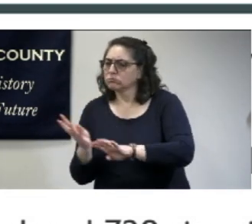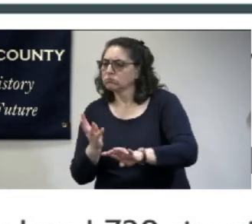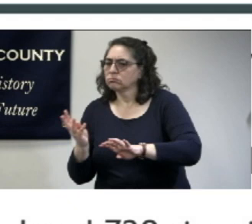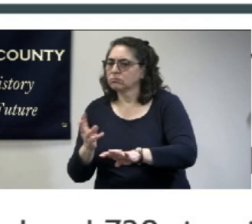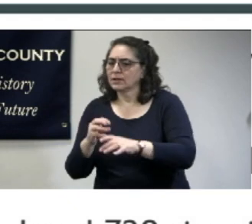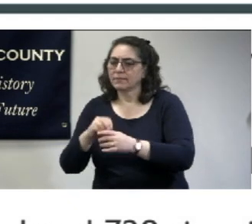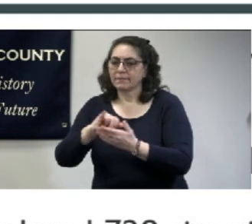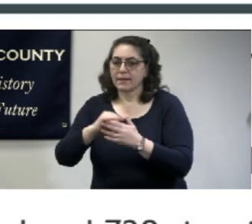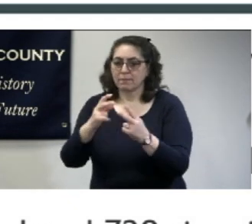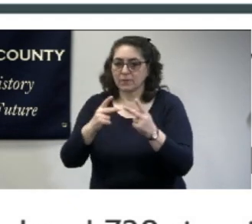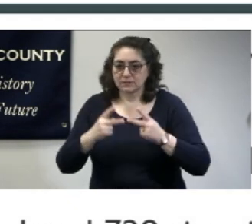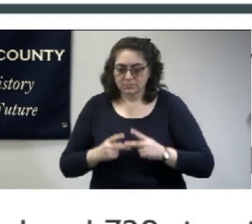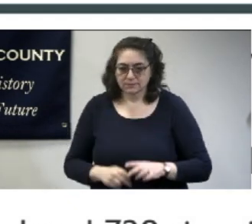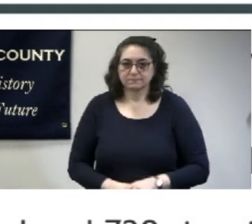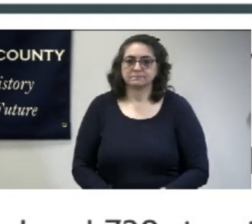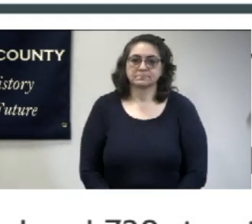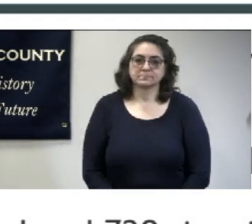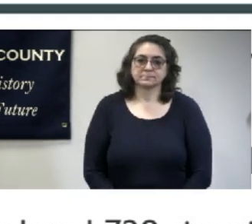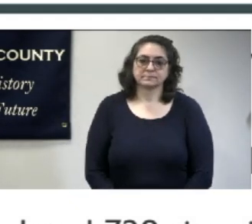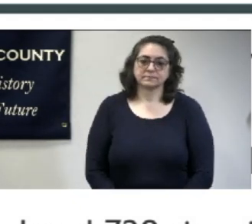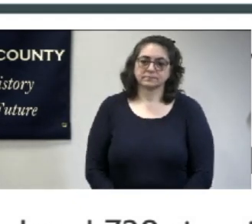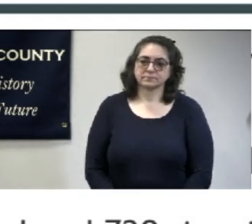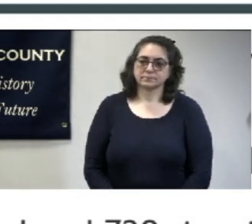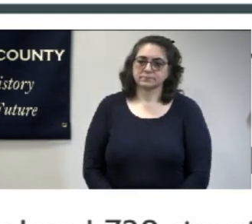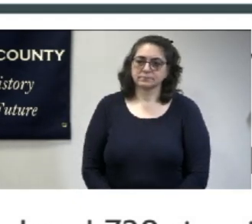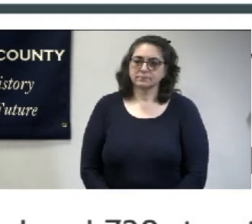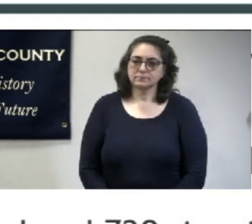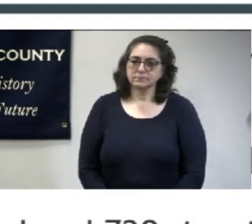Thanks. You're welcome.